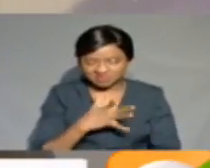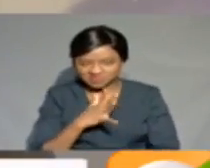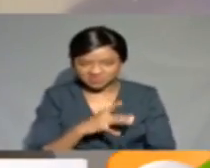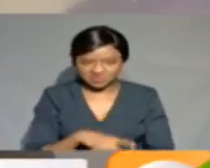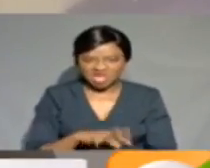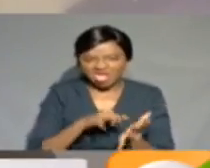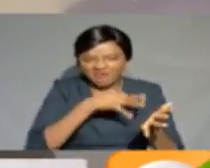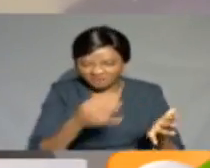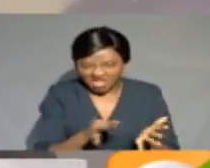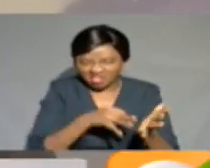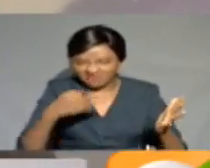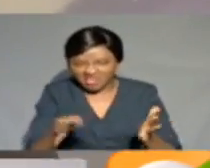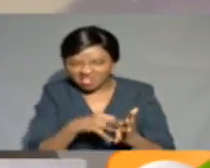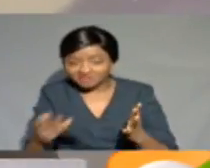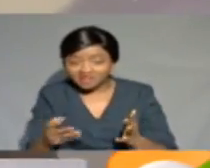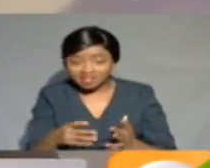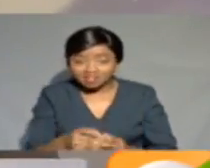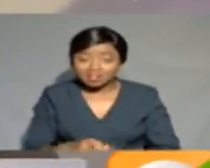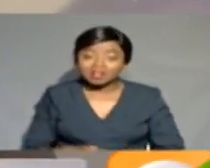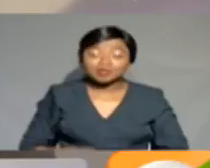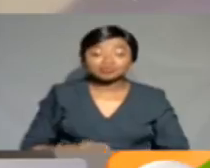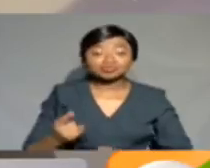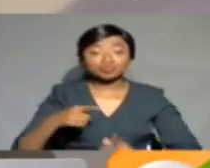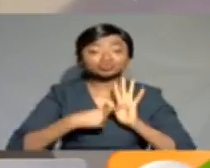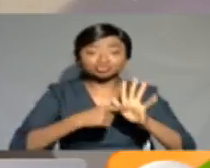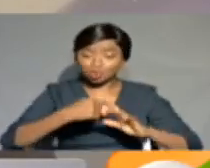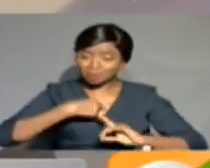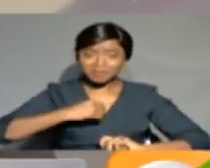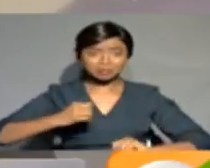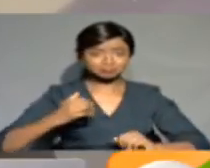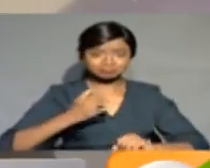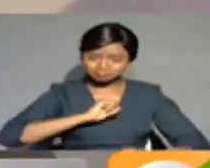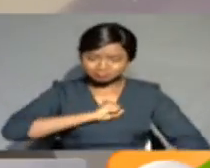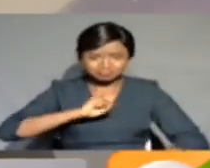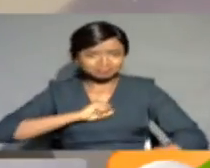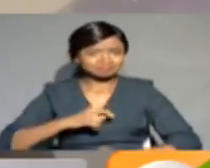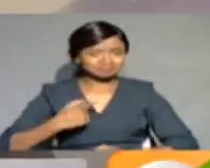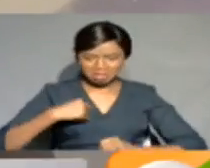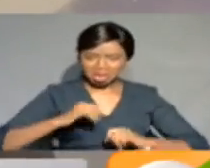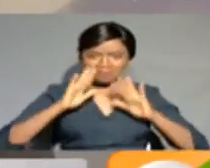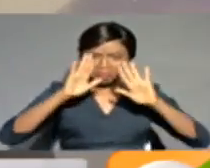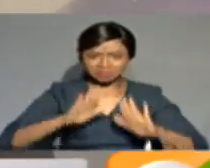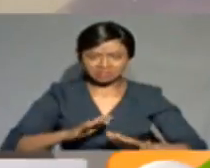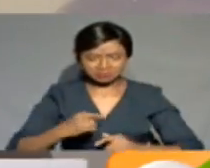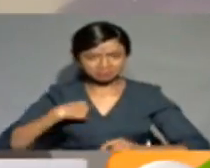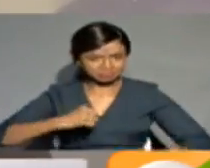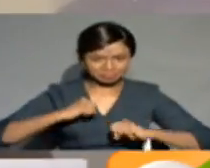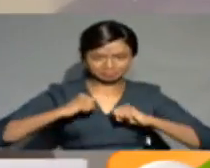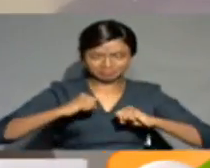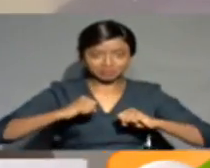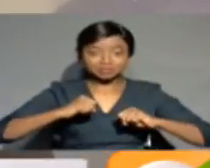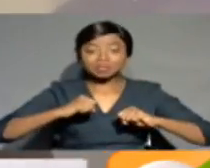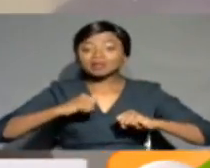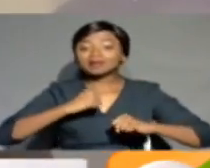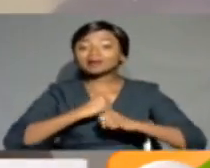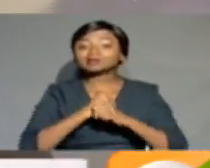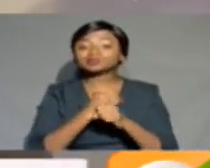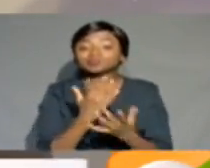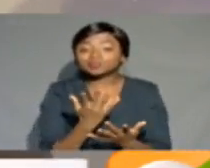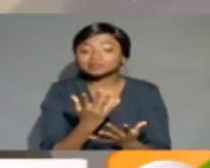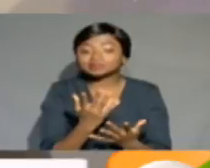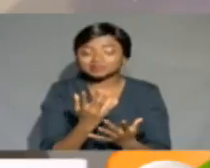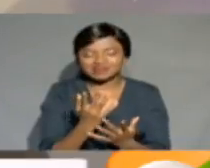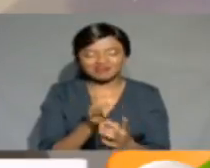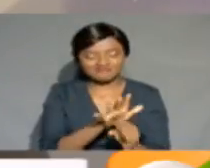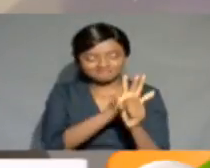guys. And which way can I show these others that I'm also important? Yeah. Then you'll find that they may